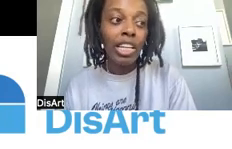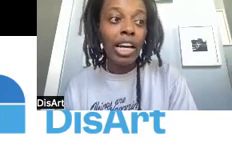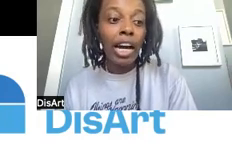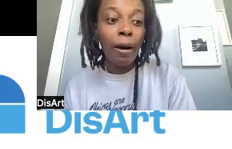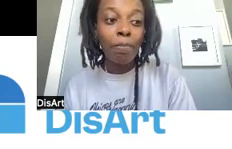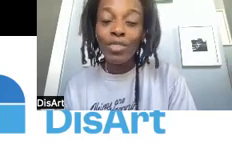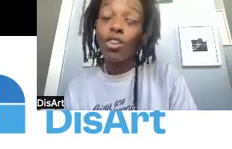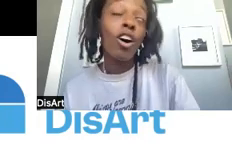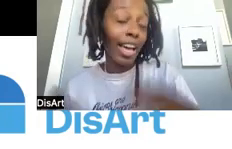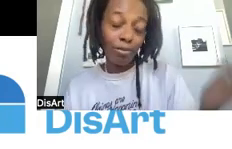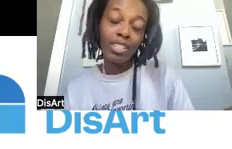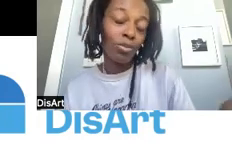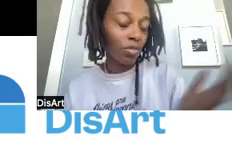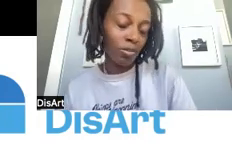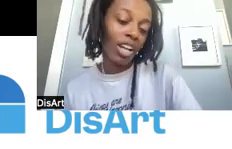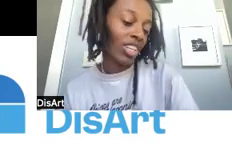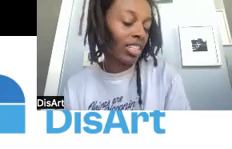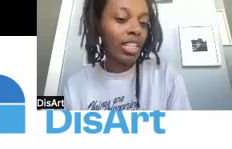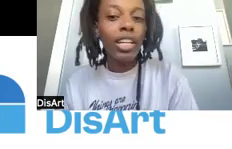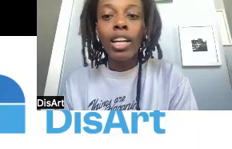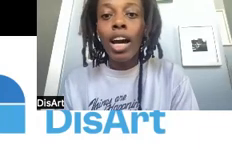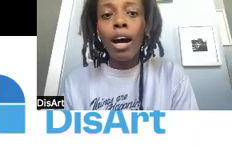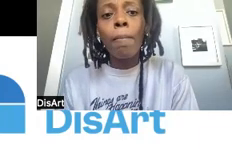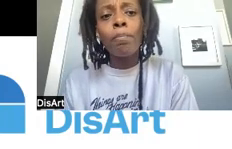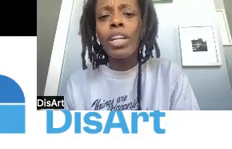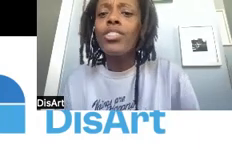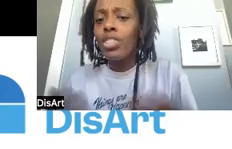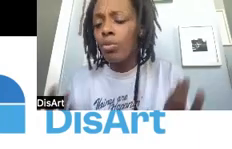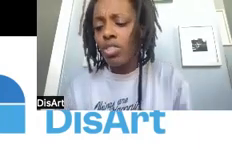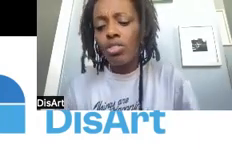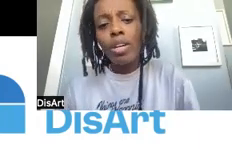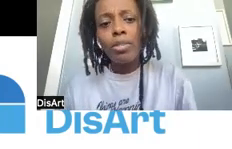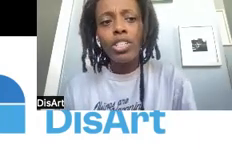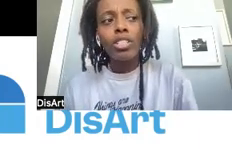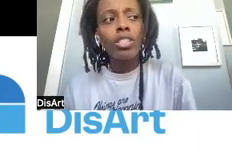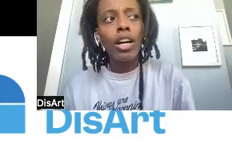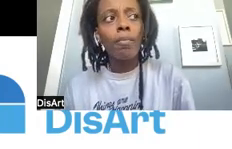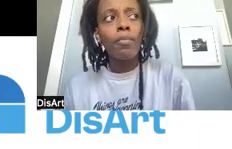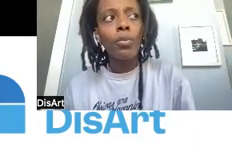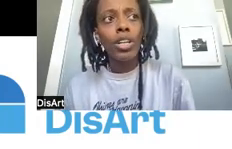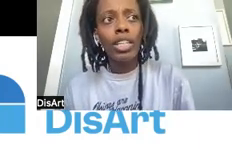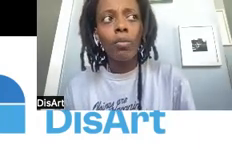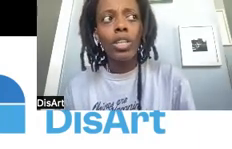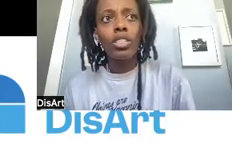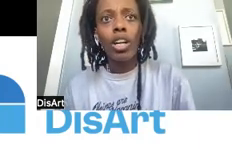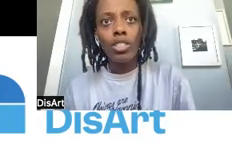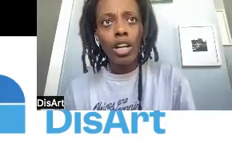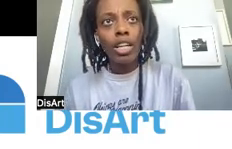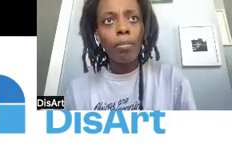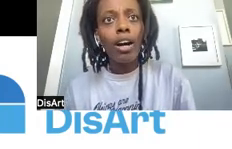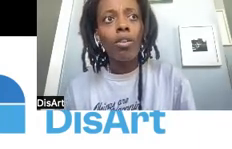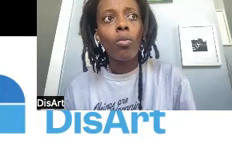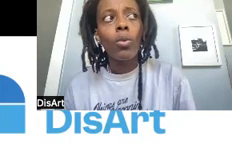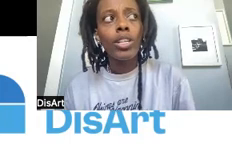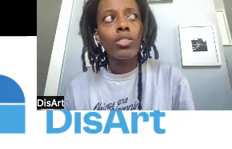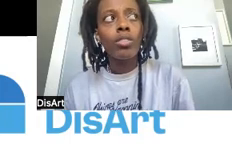support in all aspects with this project. But as you see with these two images, the work that we started